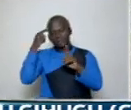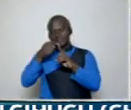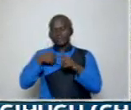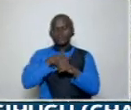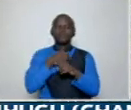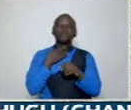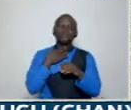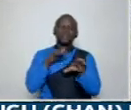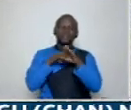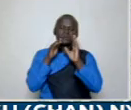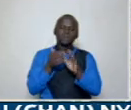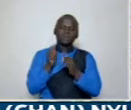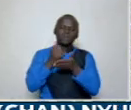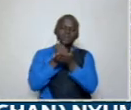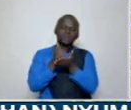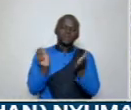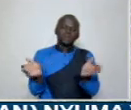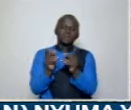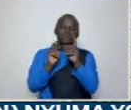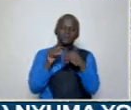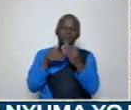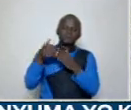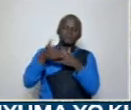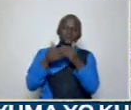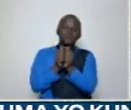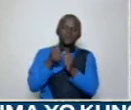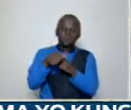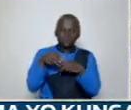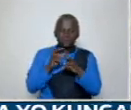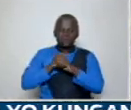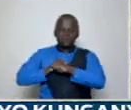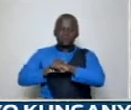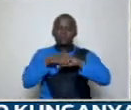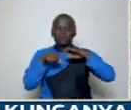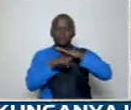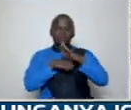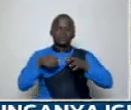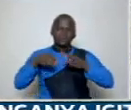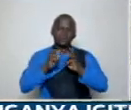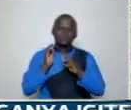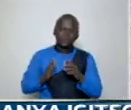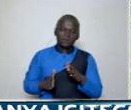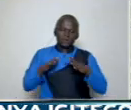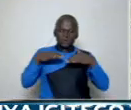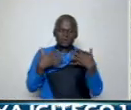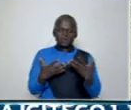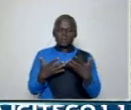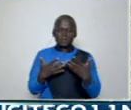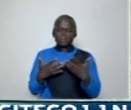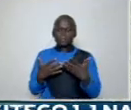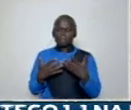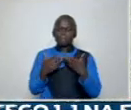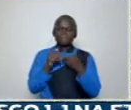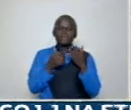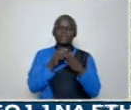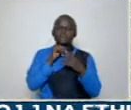uruhare mu kuba bakangurira abaturage baturanye nabo ukuntu bagomba kurengera ibidukikije ukuntu bagomba kwitwara be tegeza